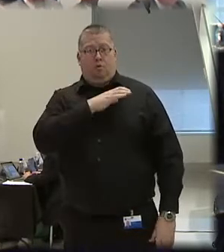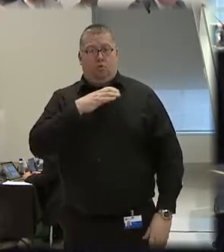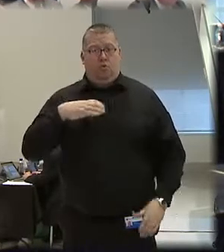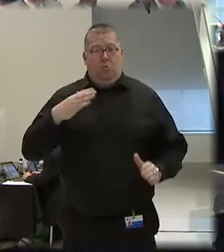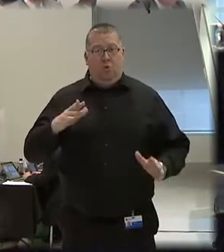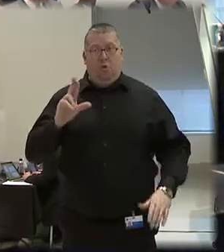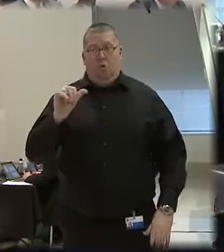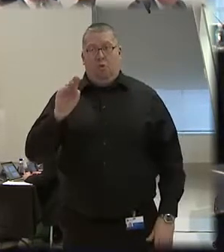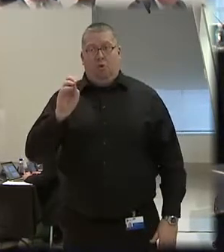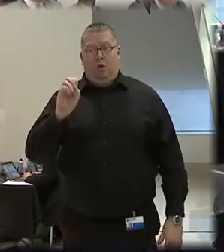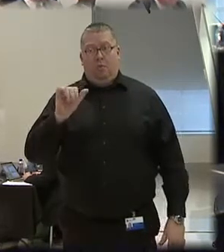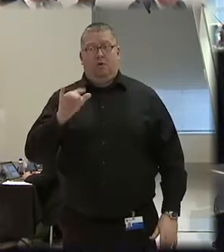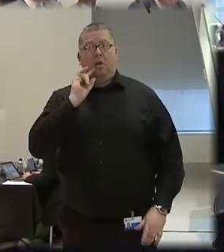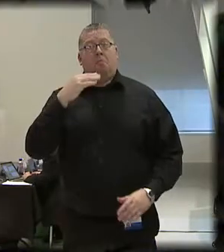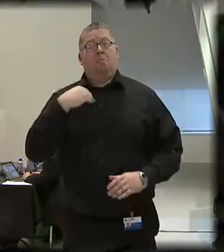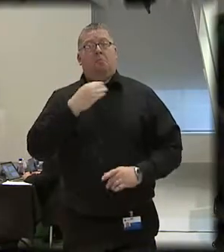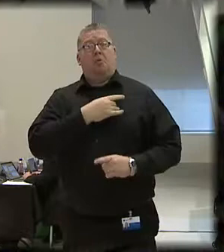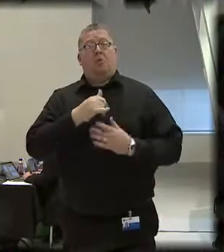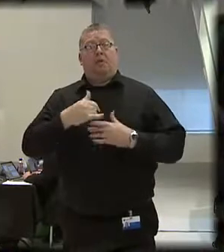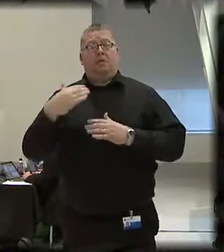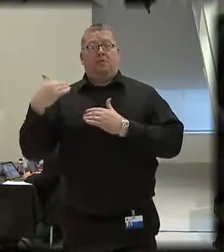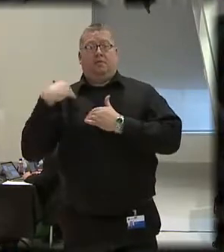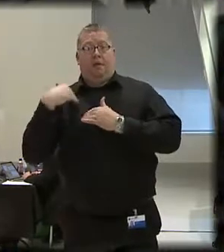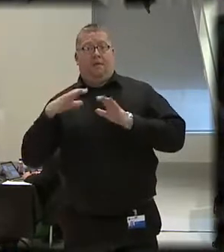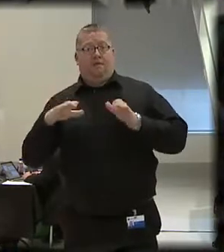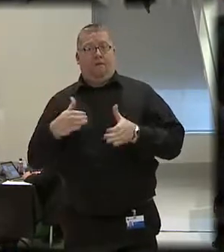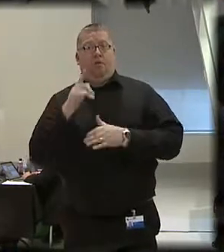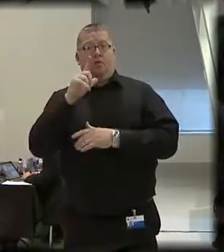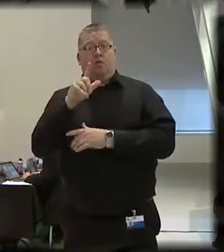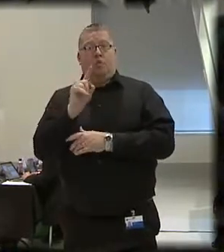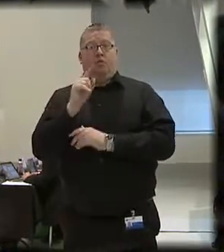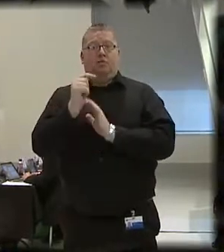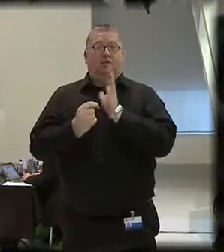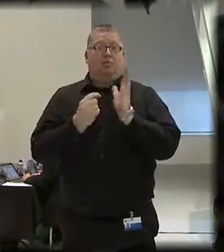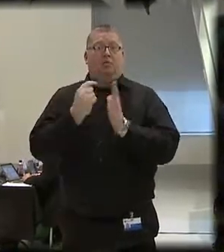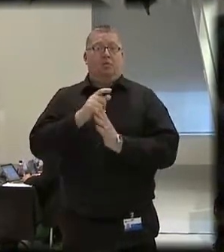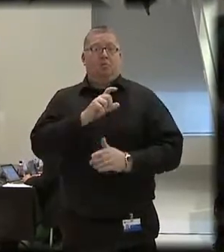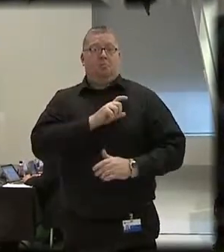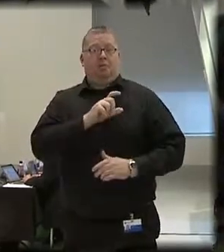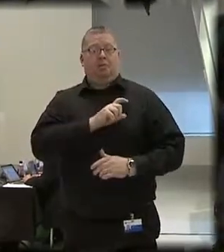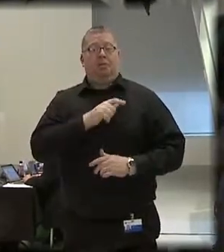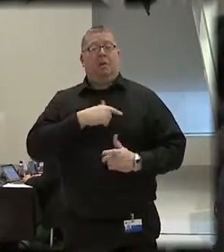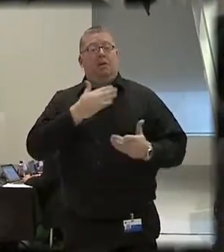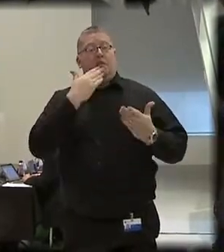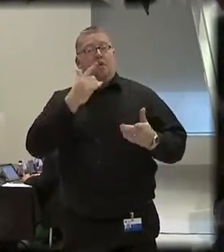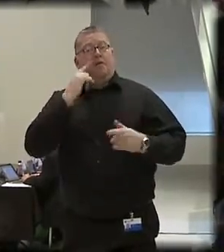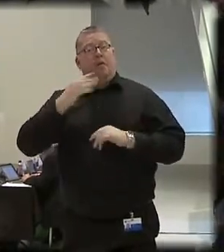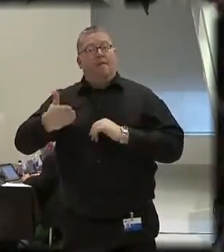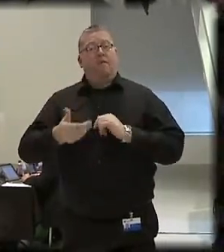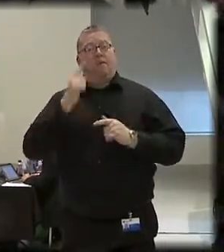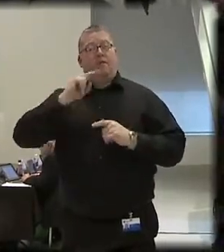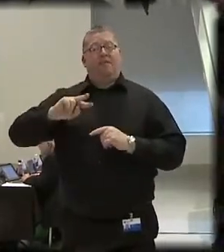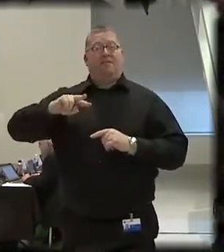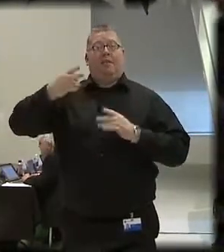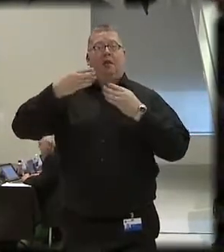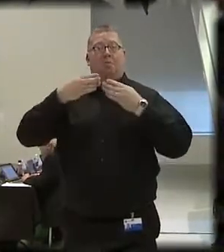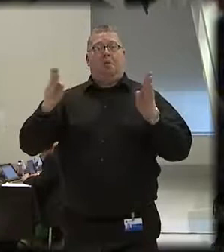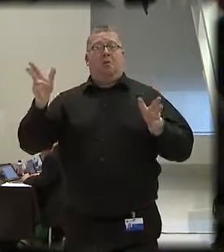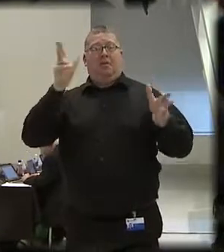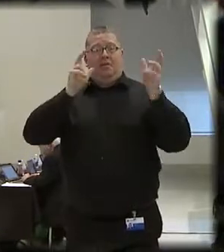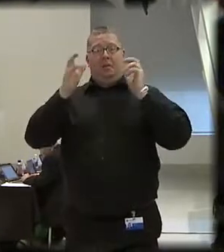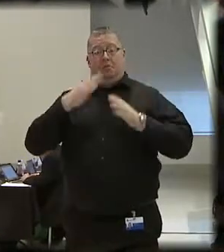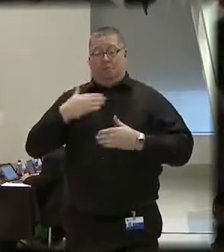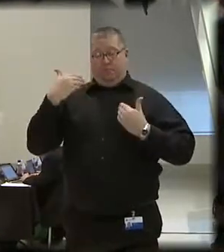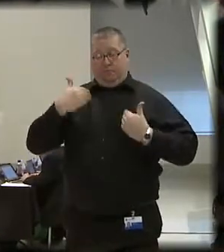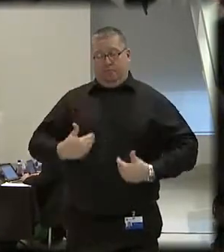and members of the task force on 21st Century Policing. Thank you for inviting me to speak today at the second public listening session. My name is